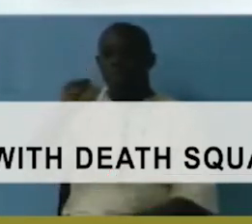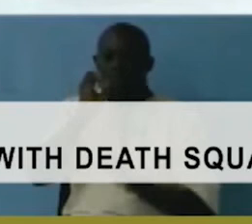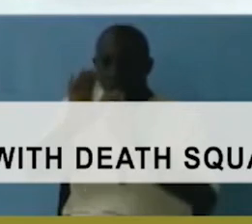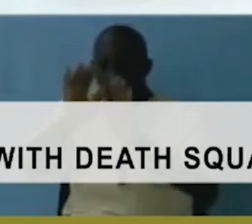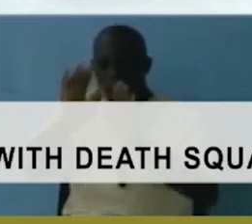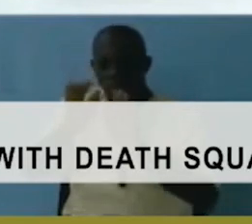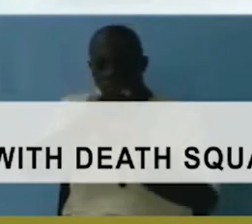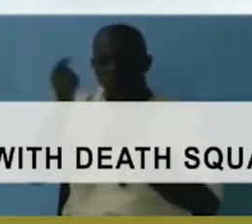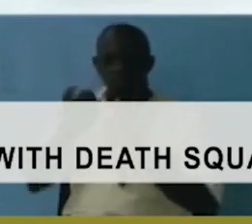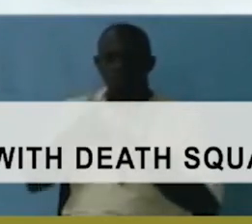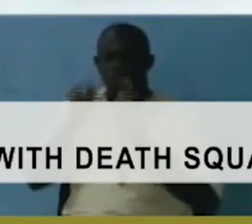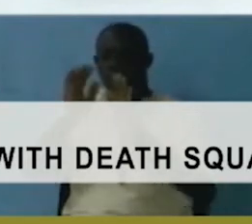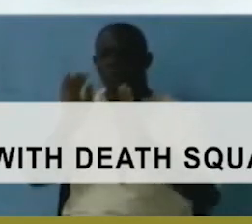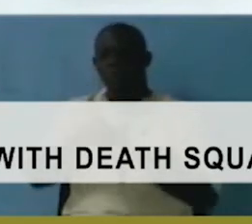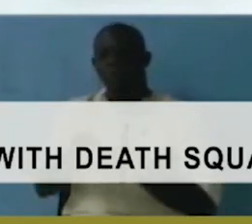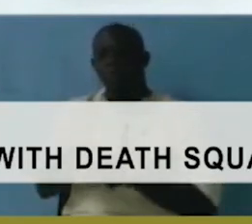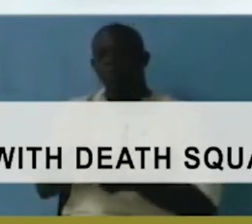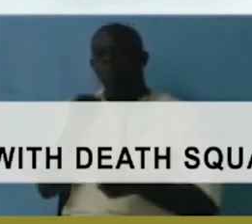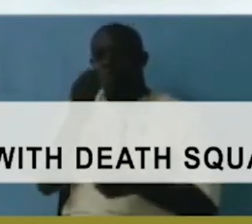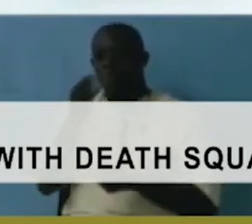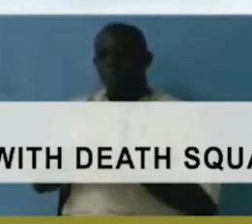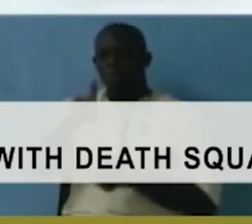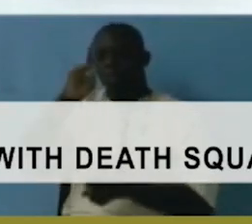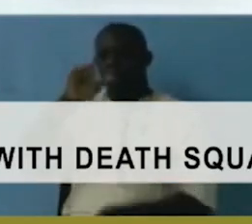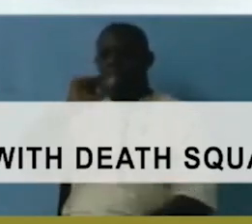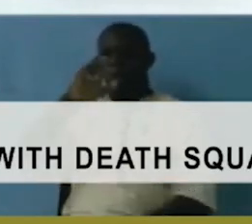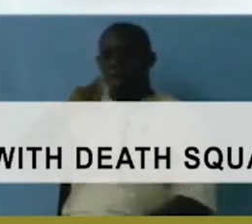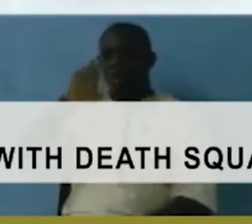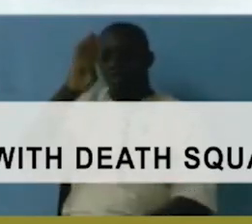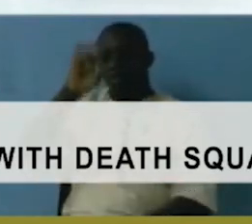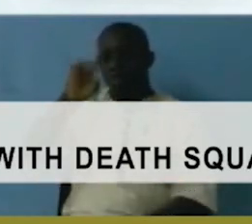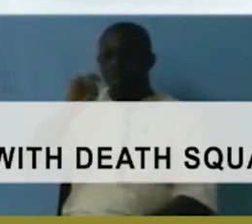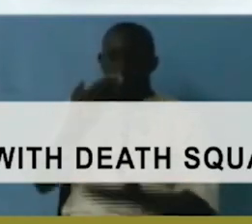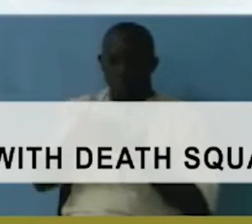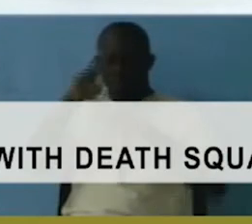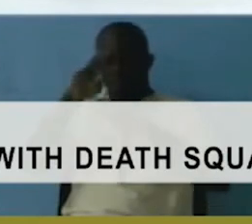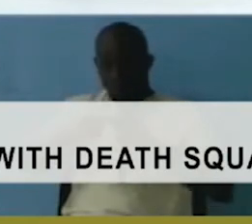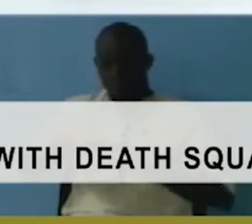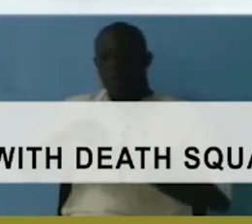Wait. He said, please, Dabo, sit down. So I sat down.